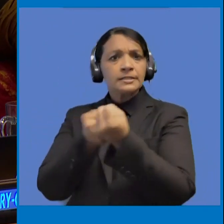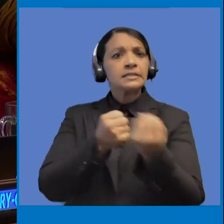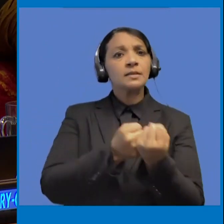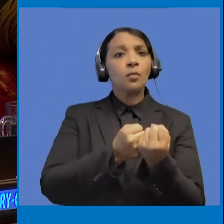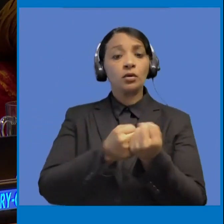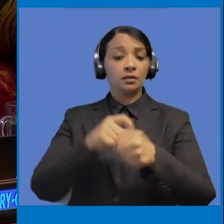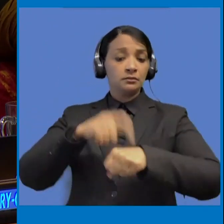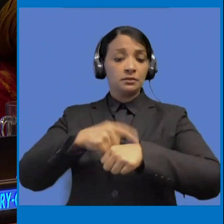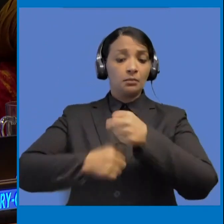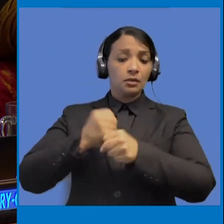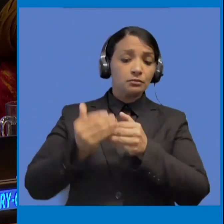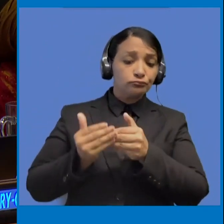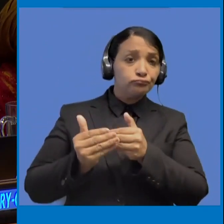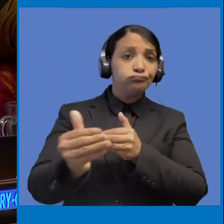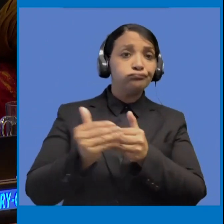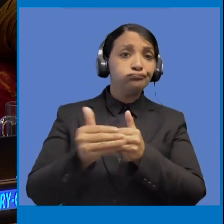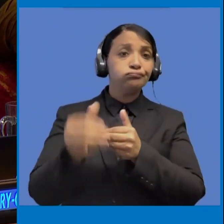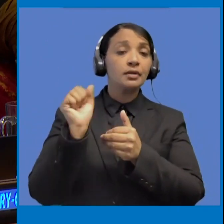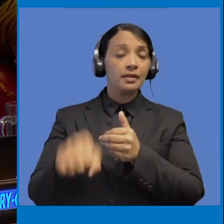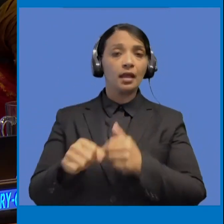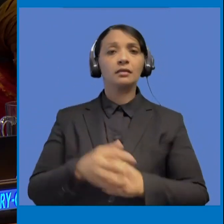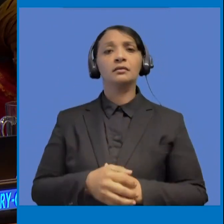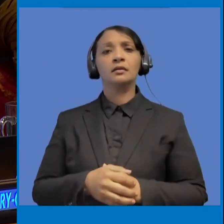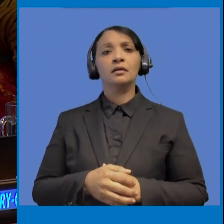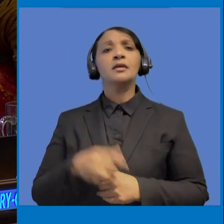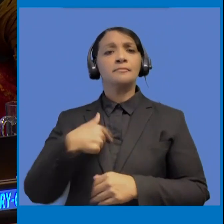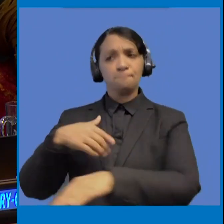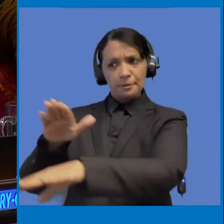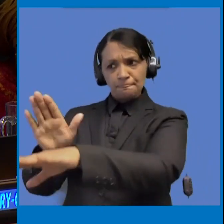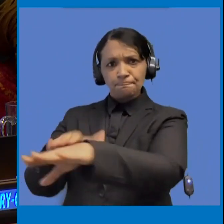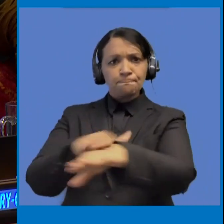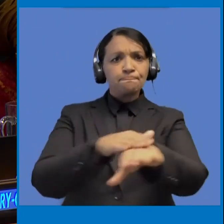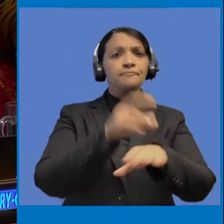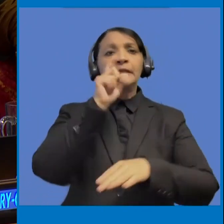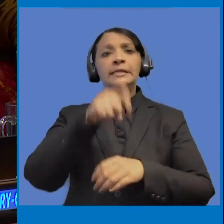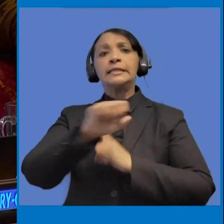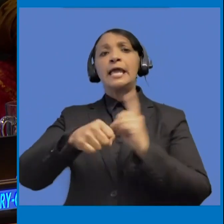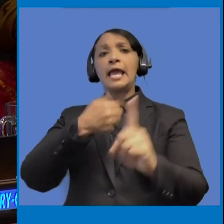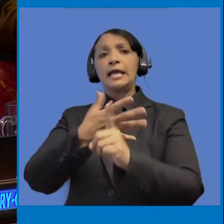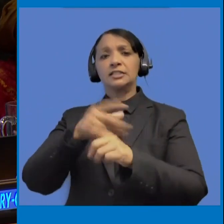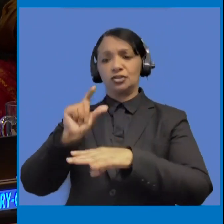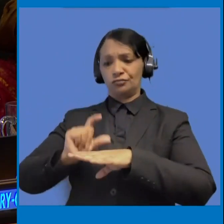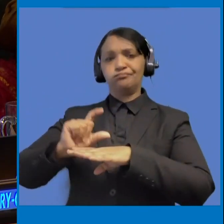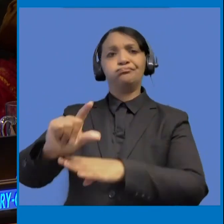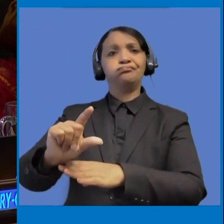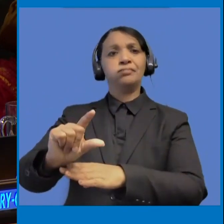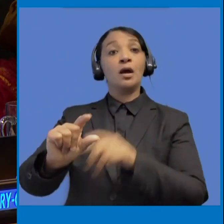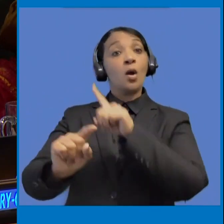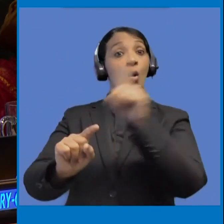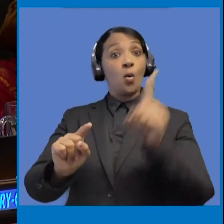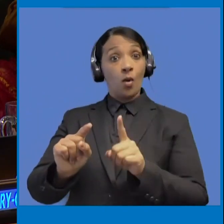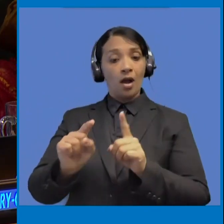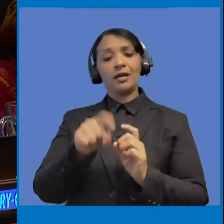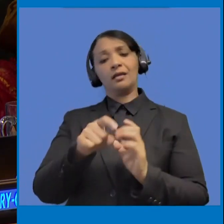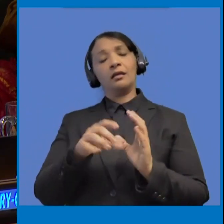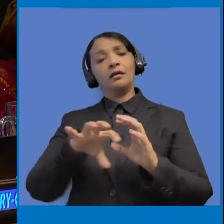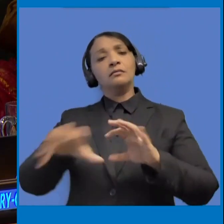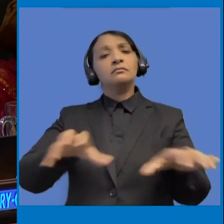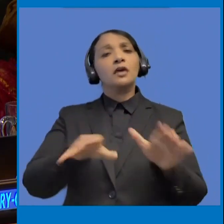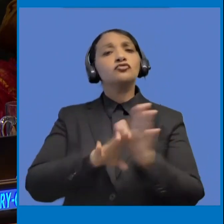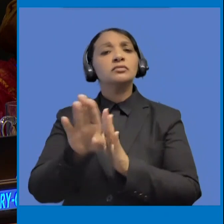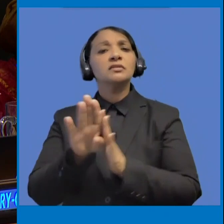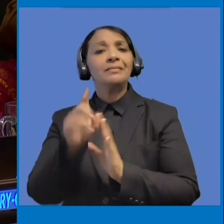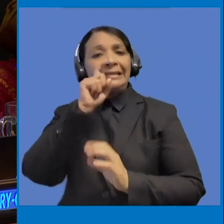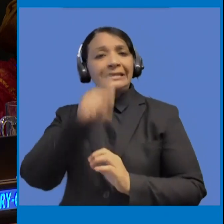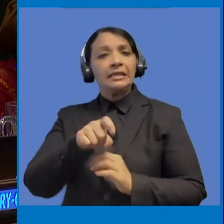term. I've called for an SDG stimulus to increase liquidity for developing countries and enable them to invest at